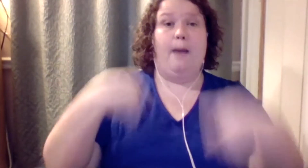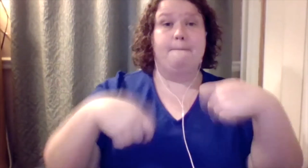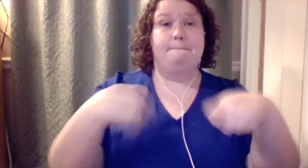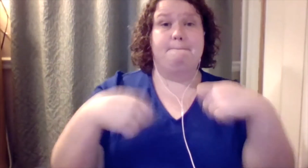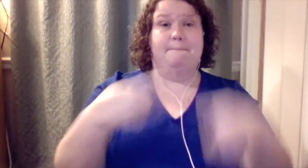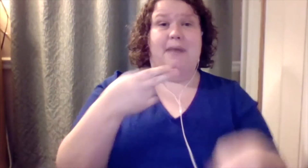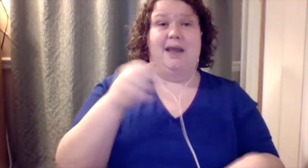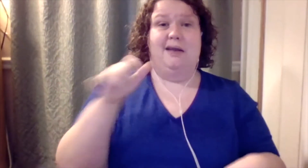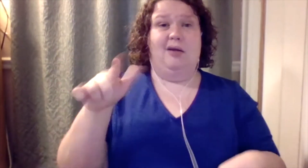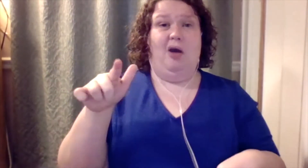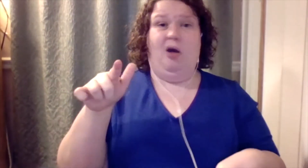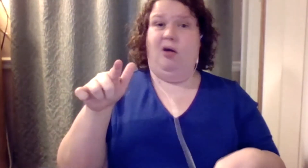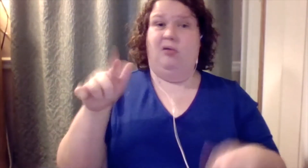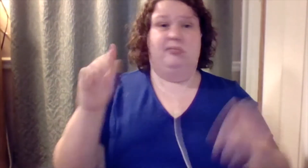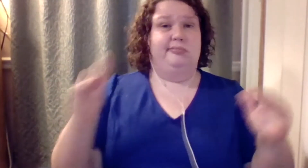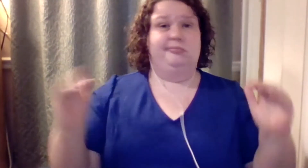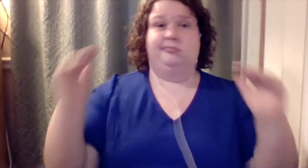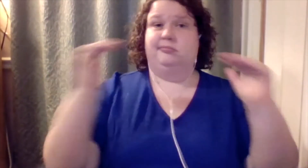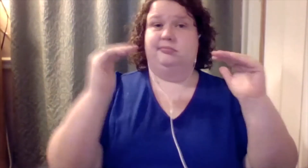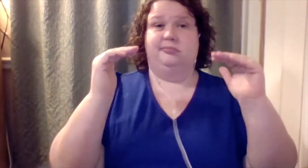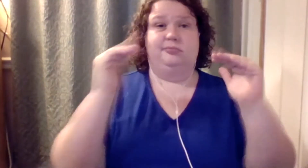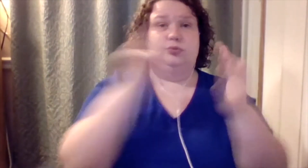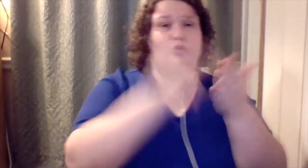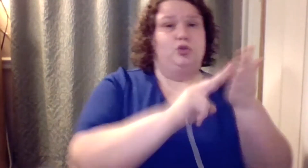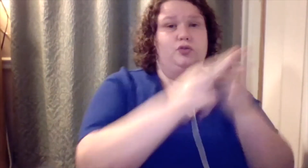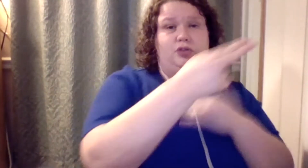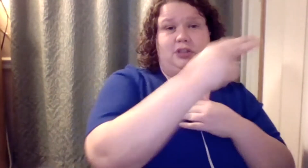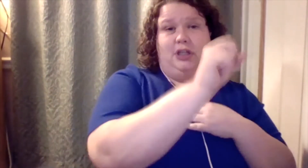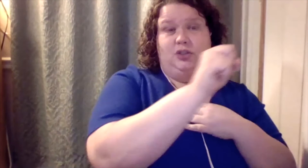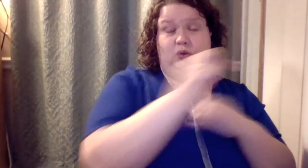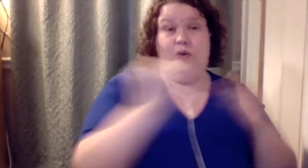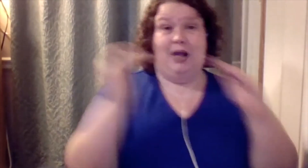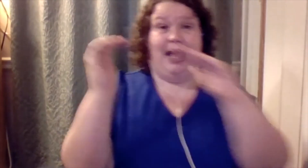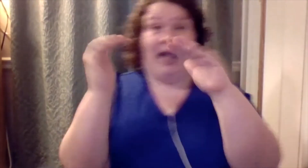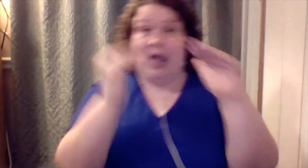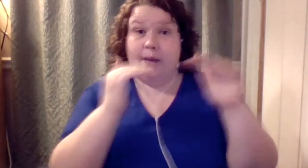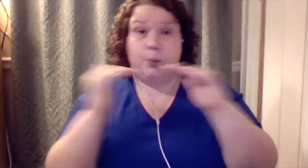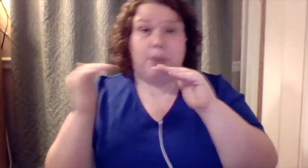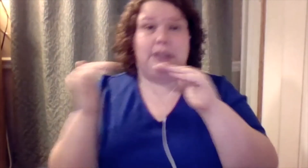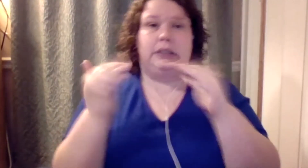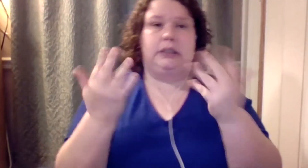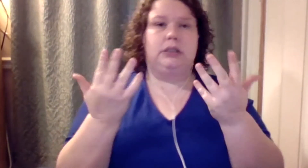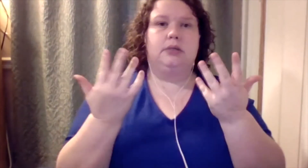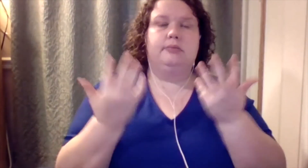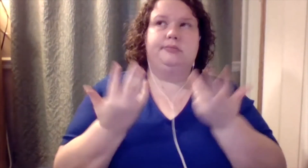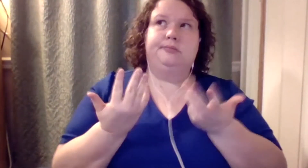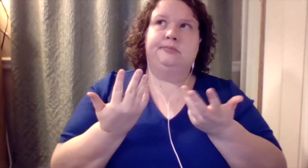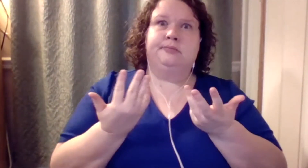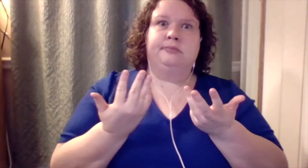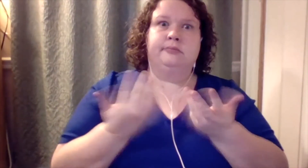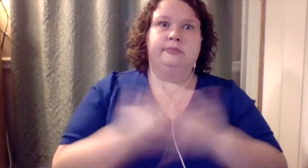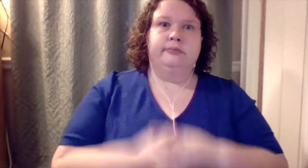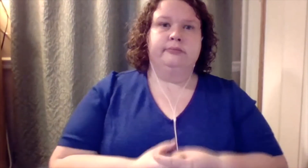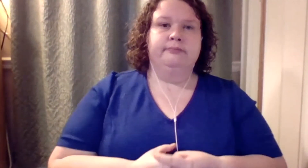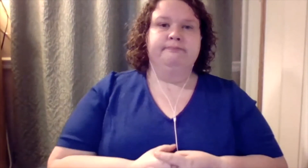quite as good as university. And you talk about equity and how do we build on that? We can,